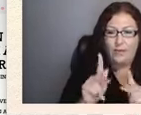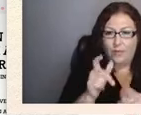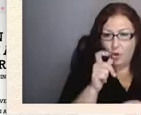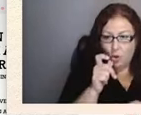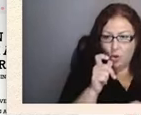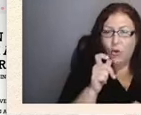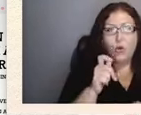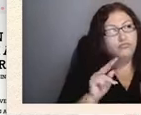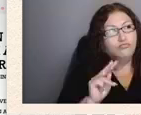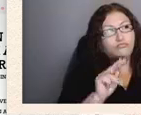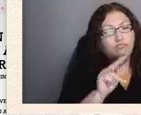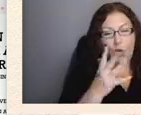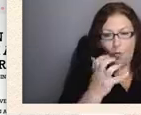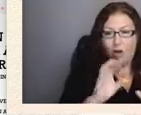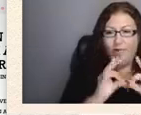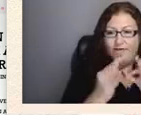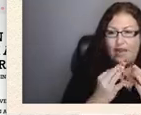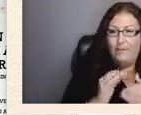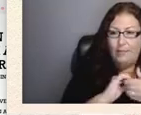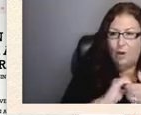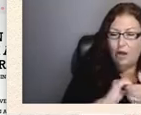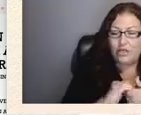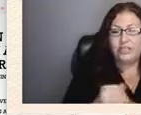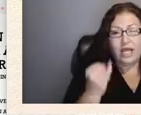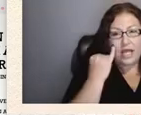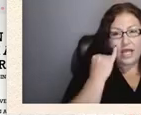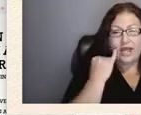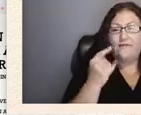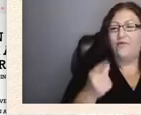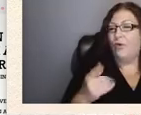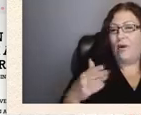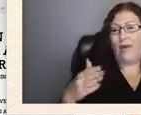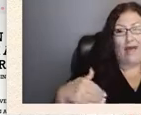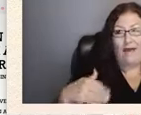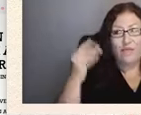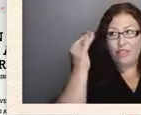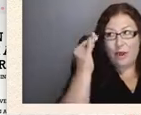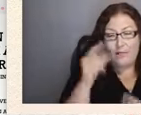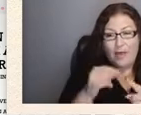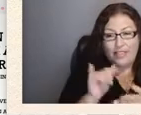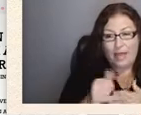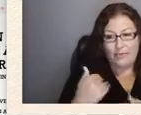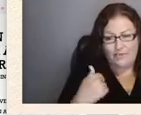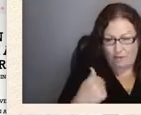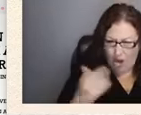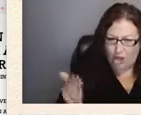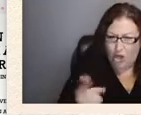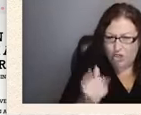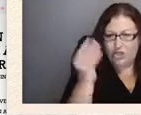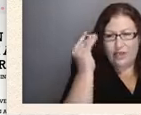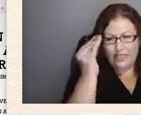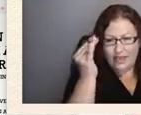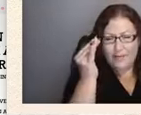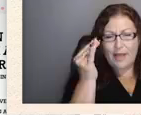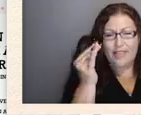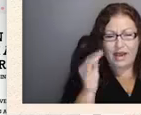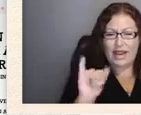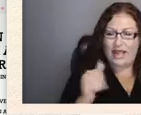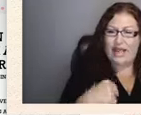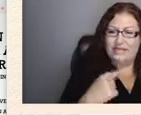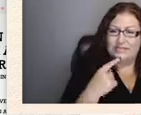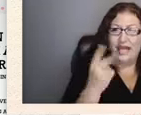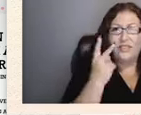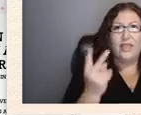family partners. And, you know, if you haven't thought about it before, I would encourage you to think about it. And as I said, to think back to some of